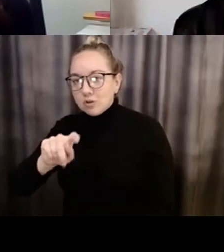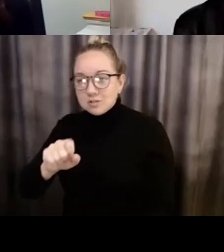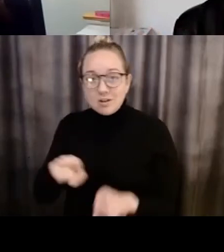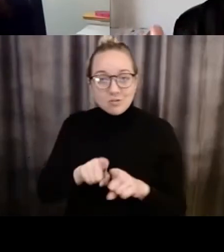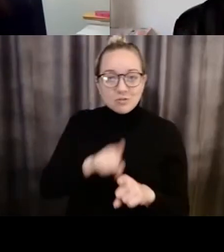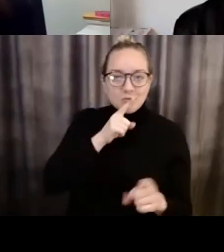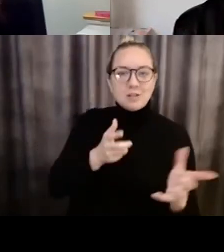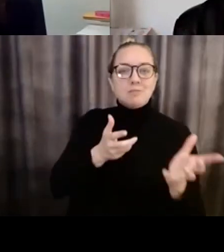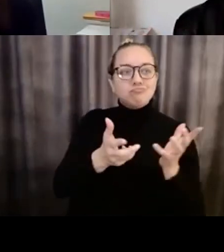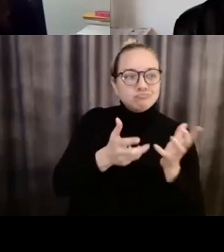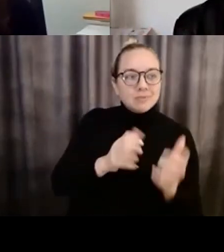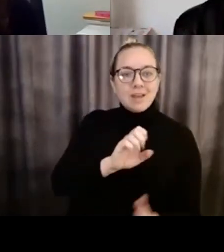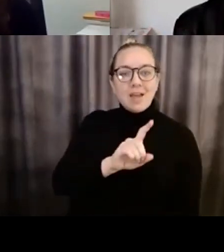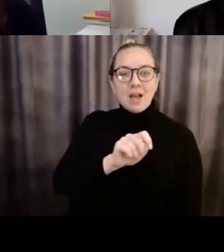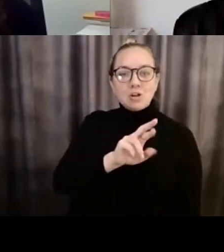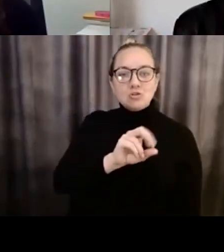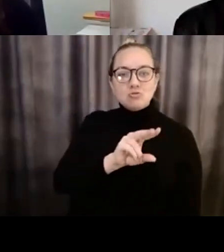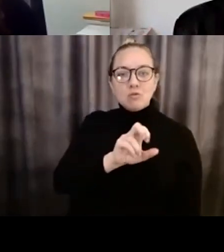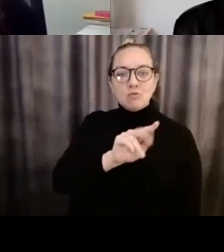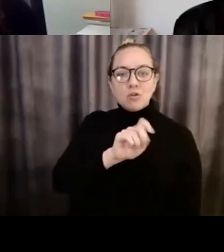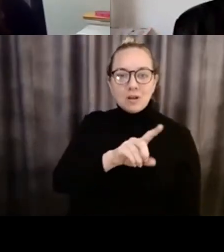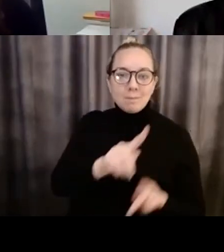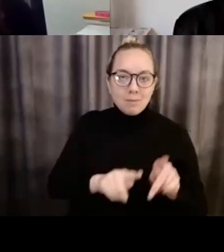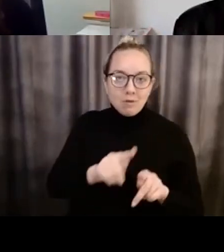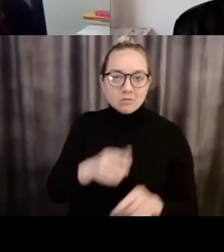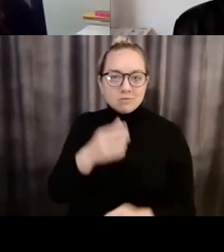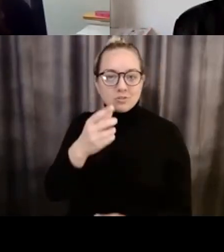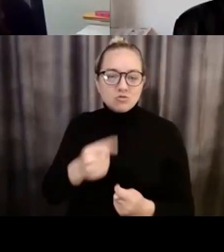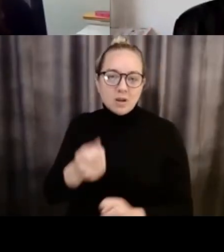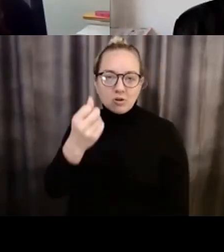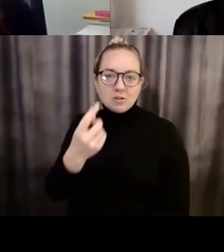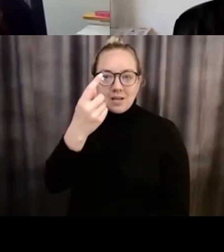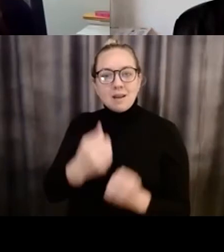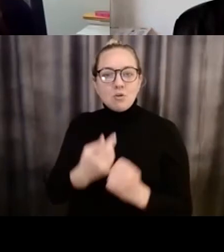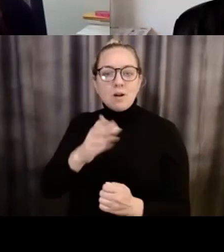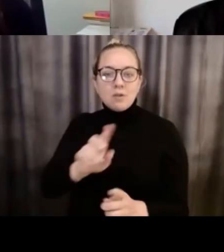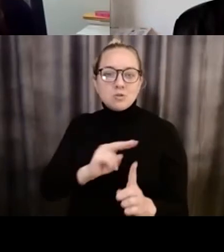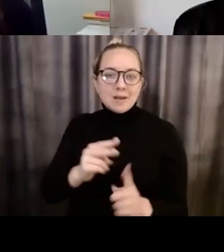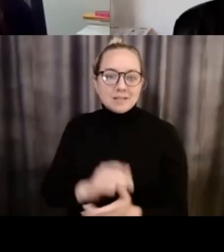there's universality in this situation and what we're doing.